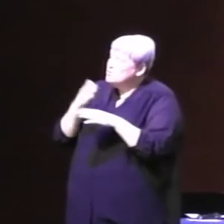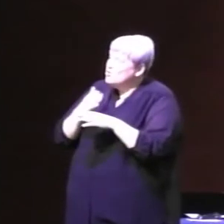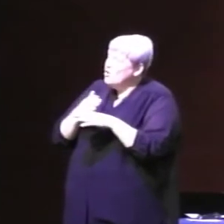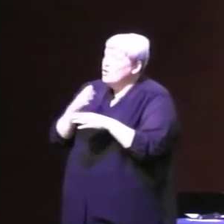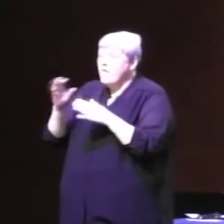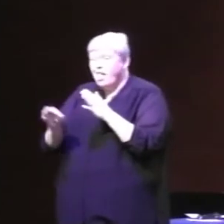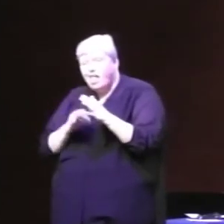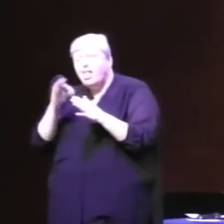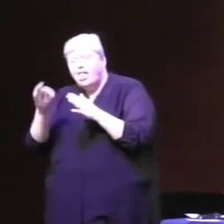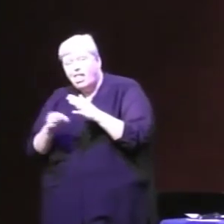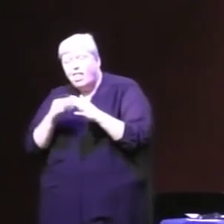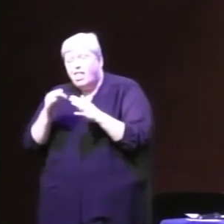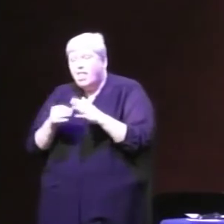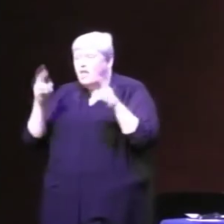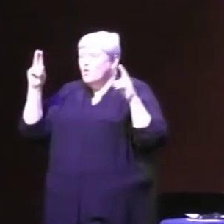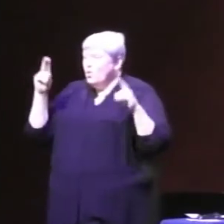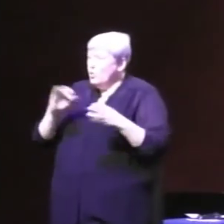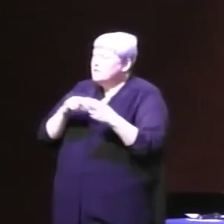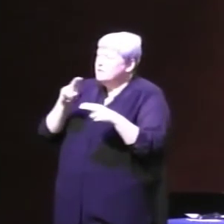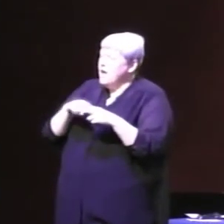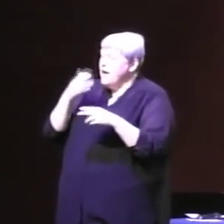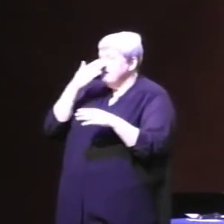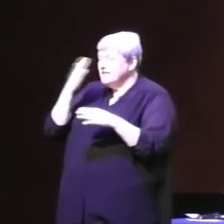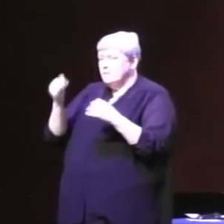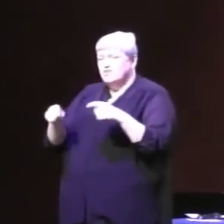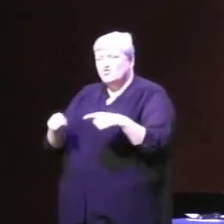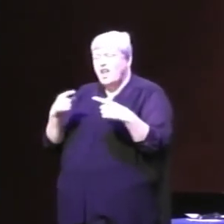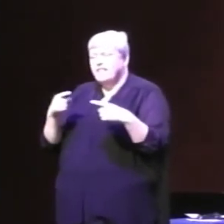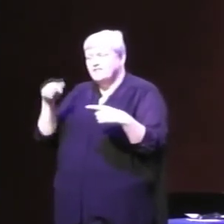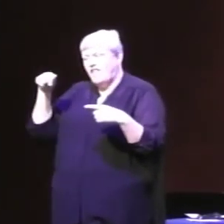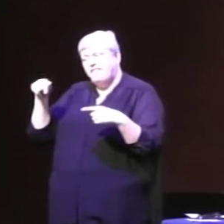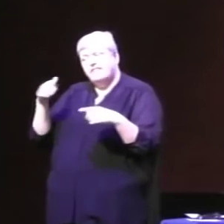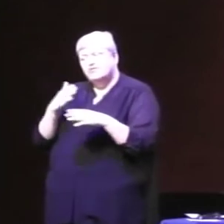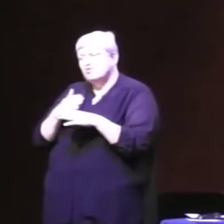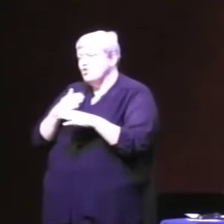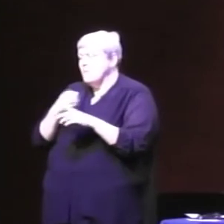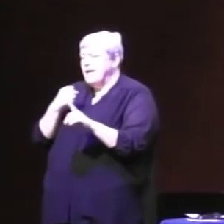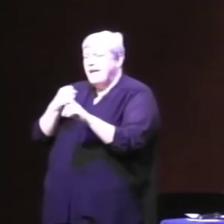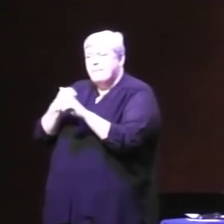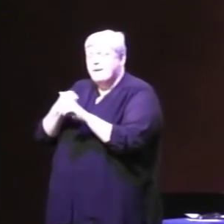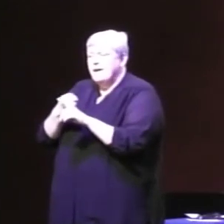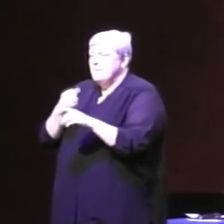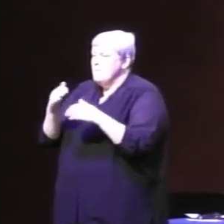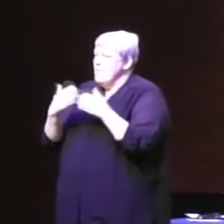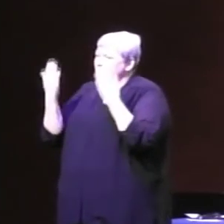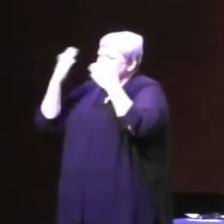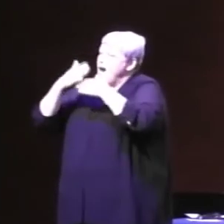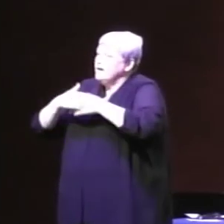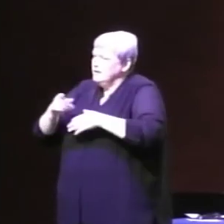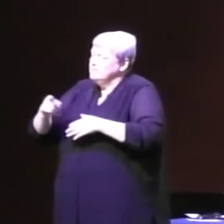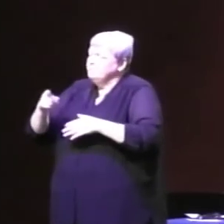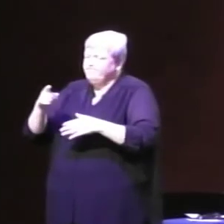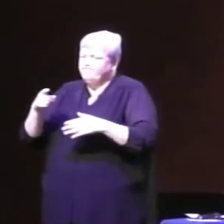hours or understaffing might seem challenging, but in this job, the impact is much darker.